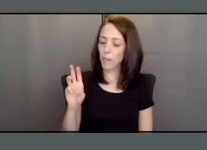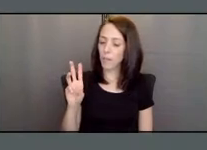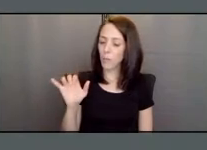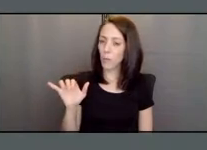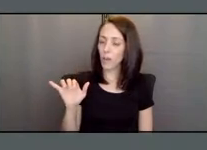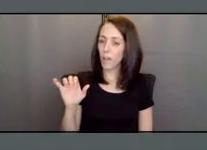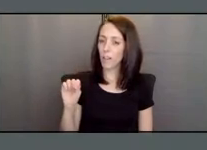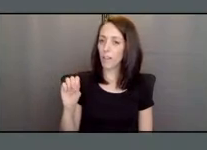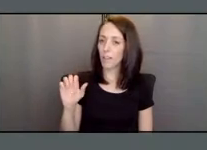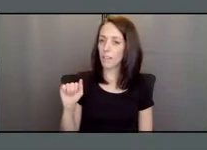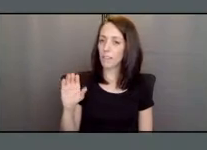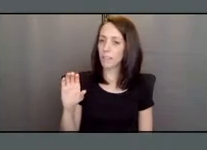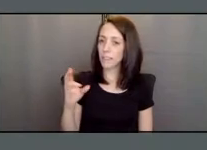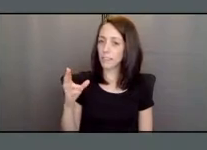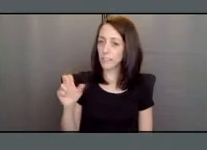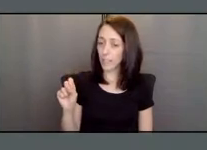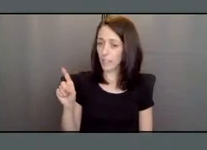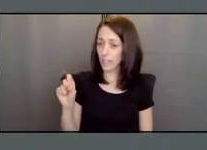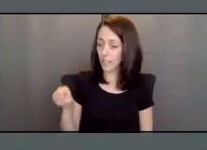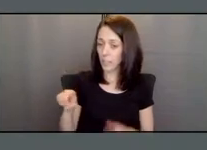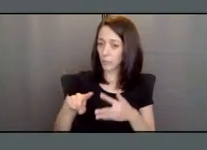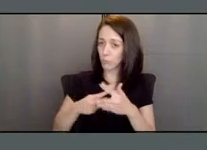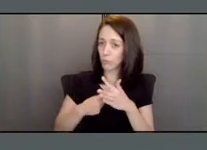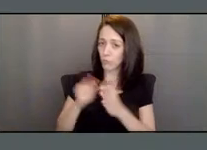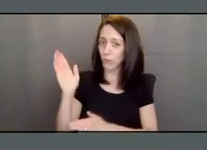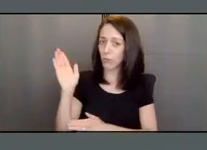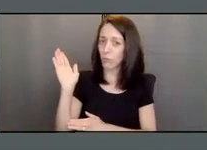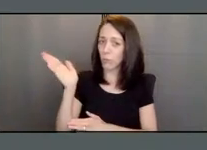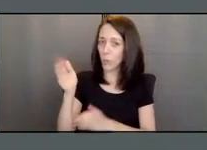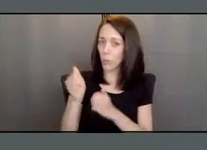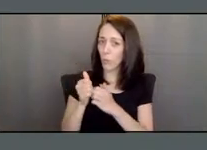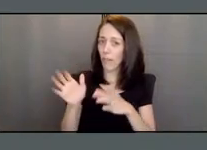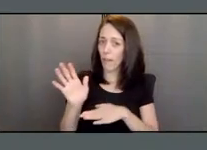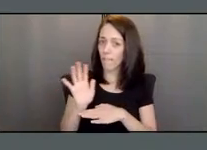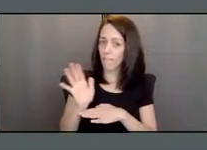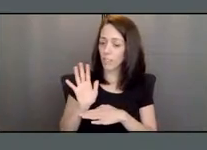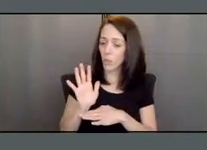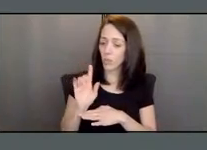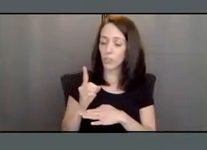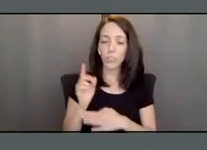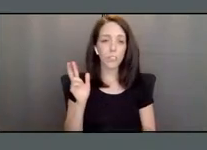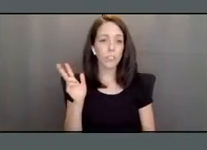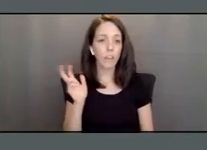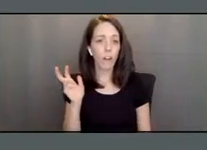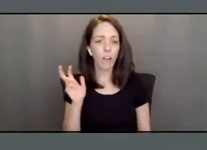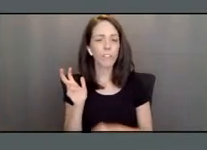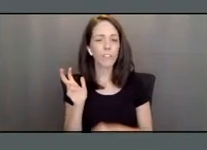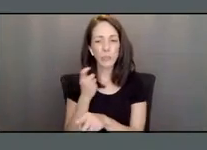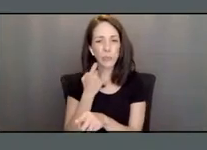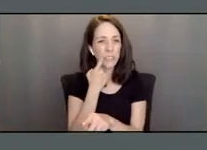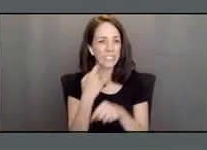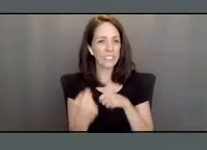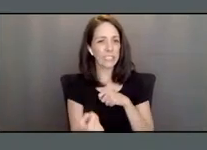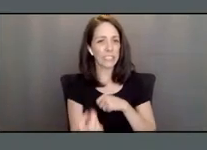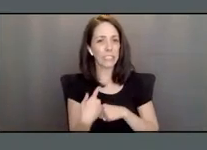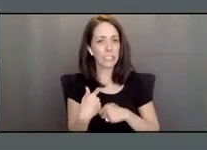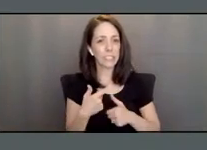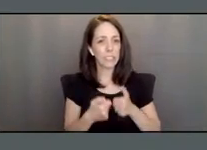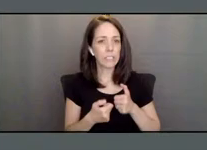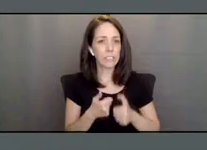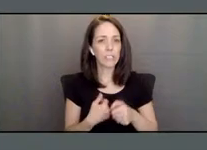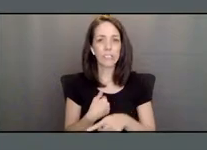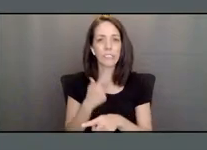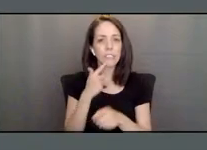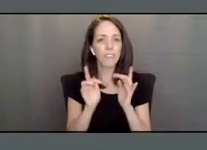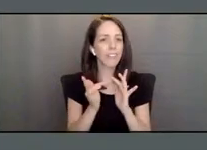start the presentation without video and just audio? She just sent me a text, and she just said she's having a network problem all